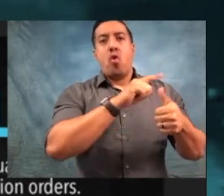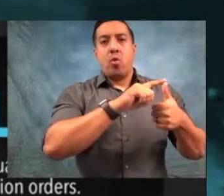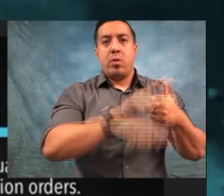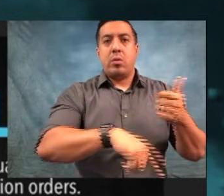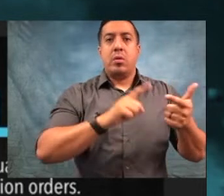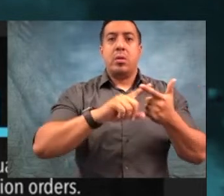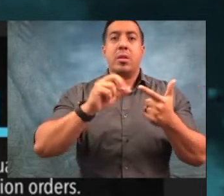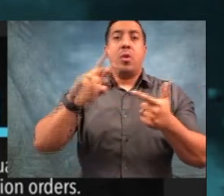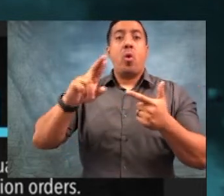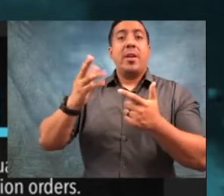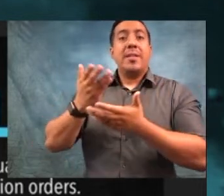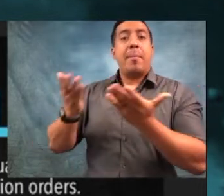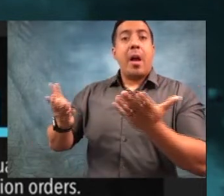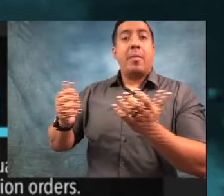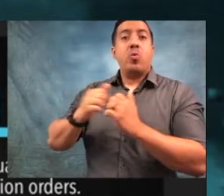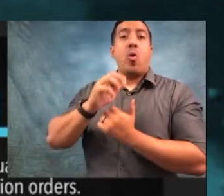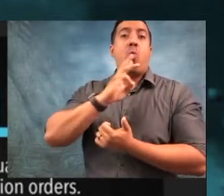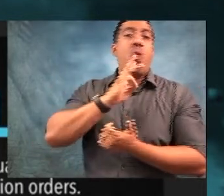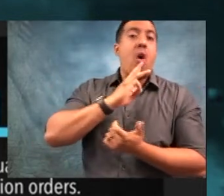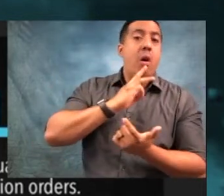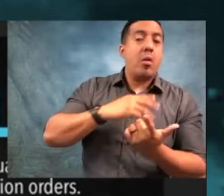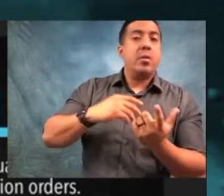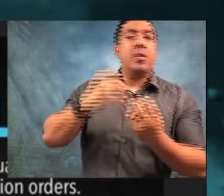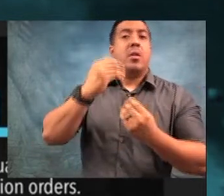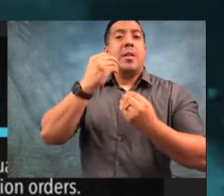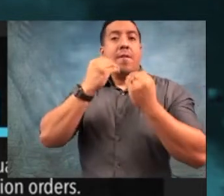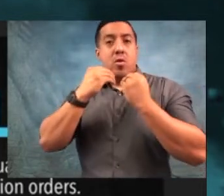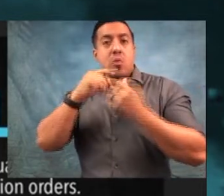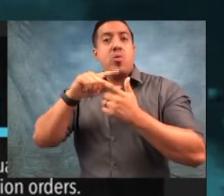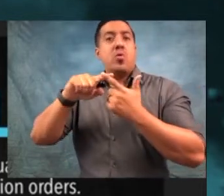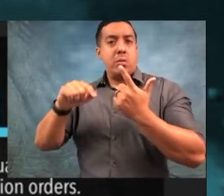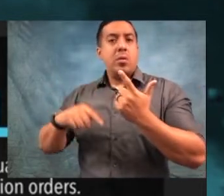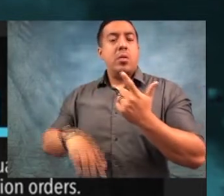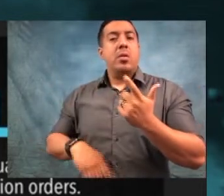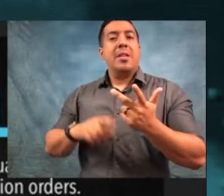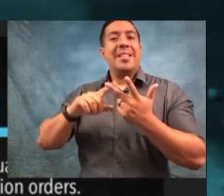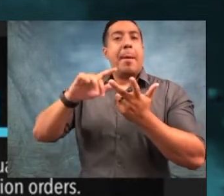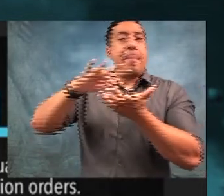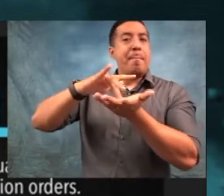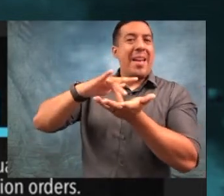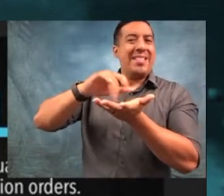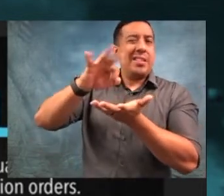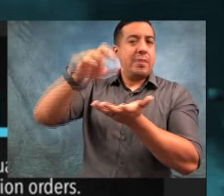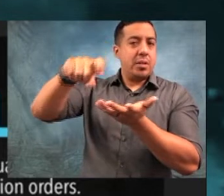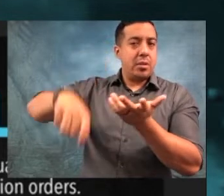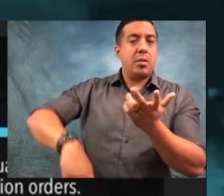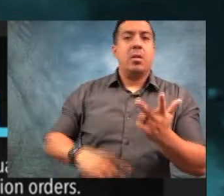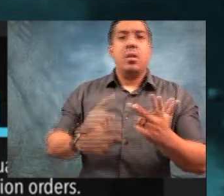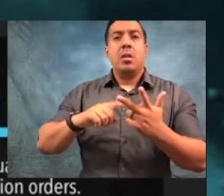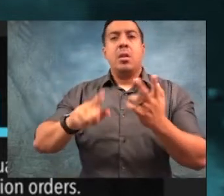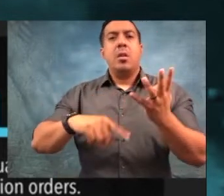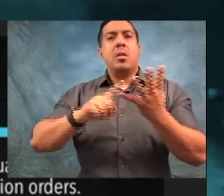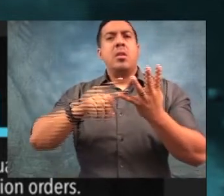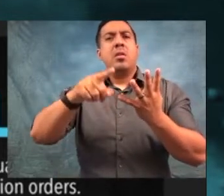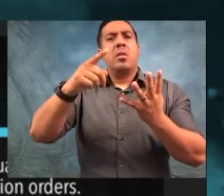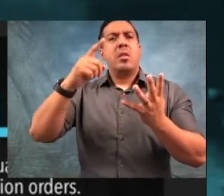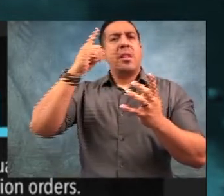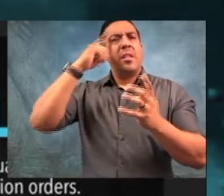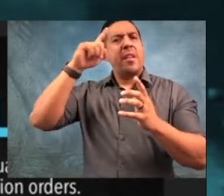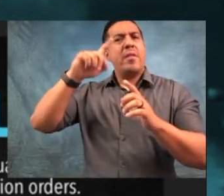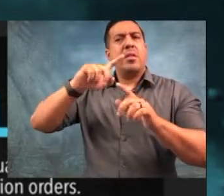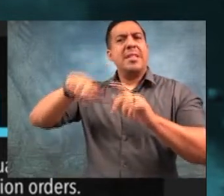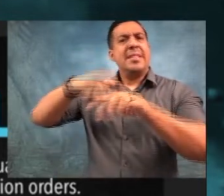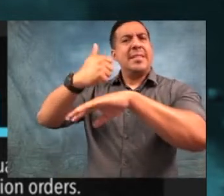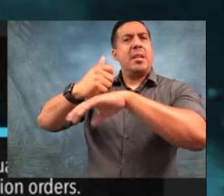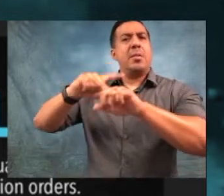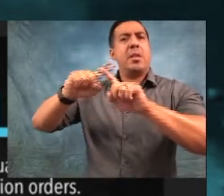a supply kit with water, non-perishable food items, medicine if necessary. Plan several routes out of